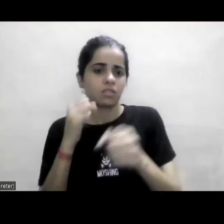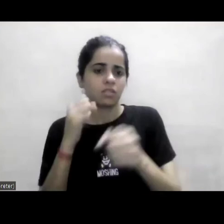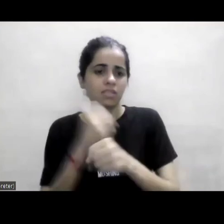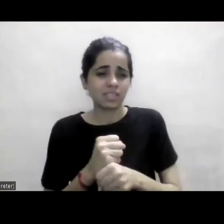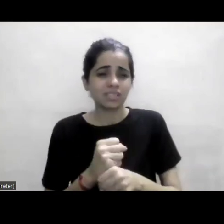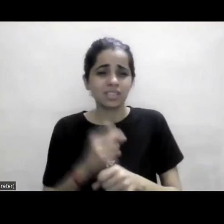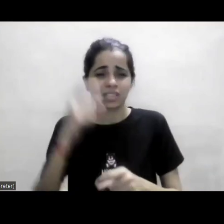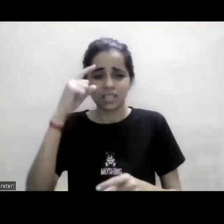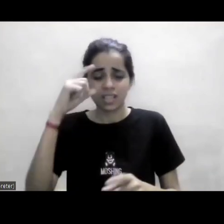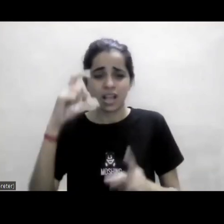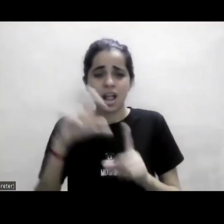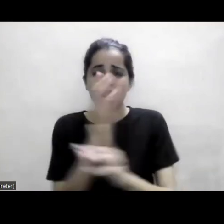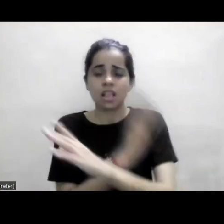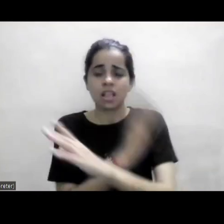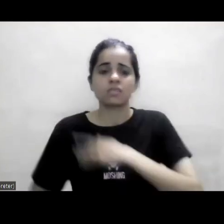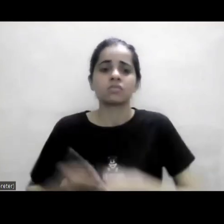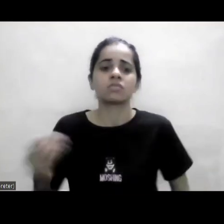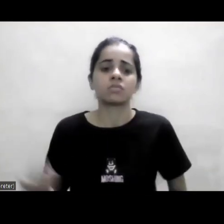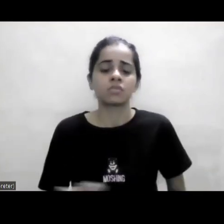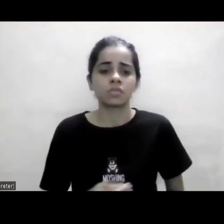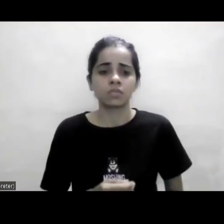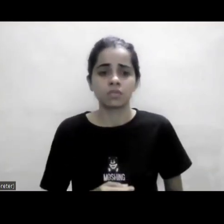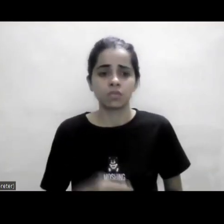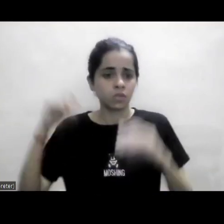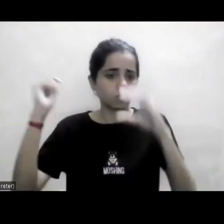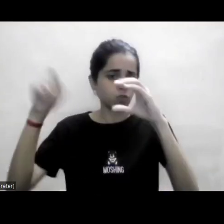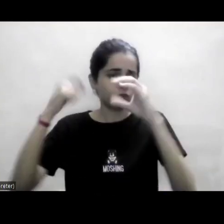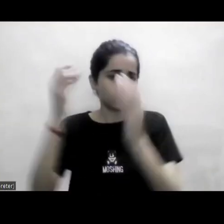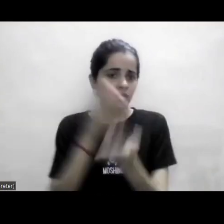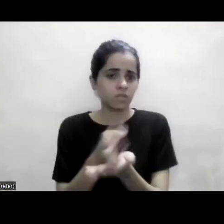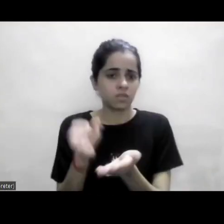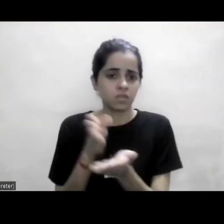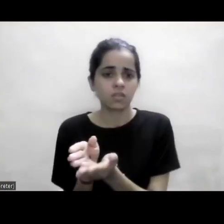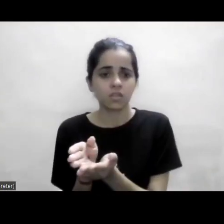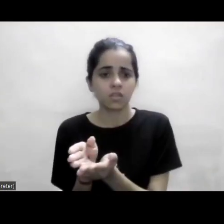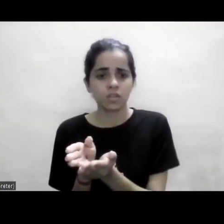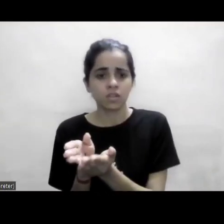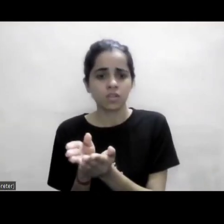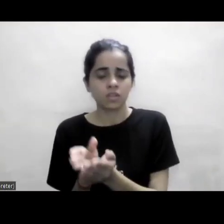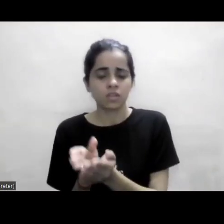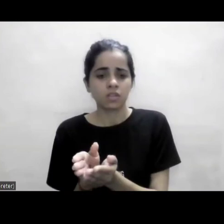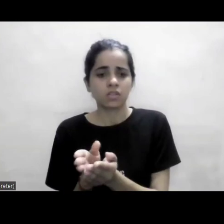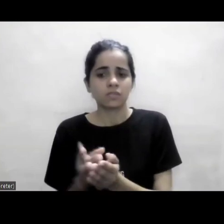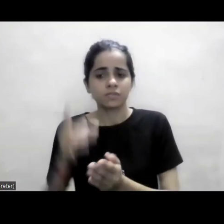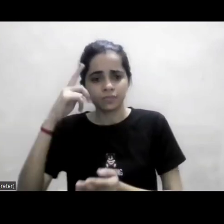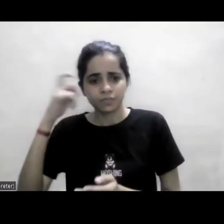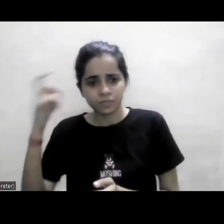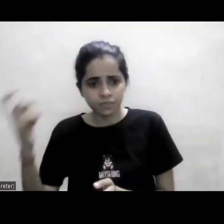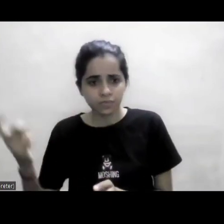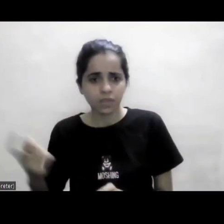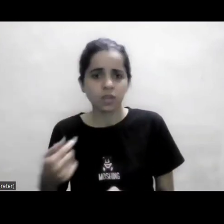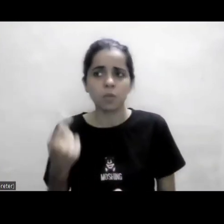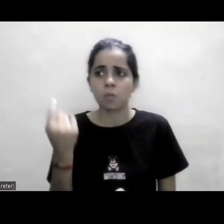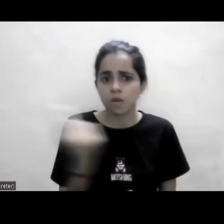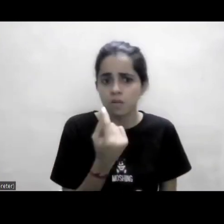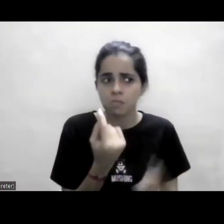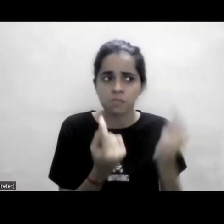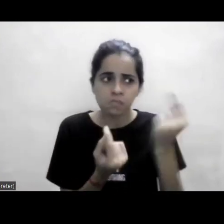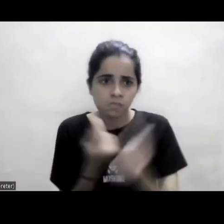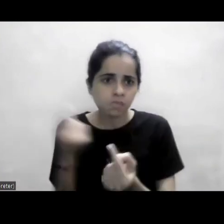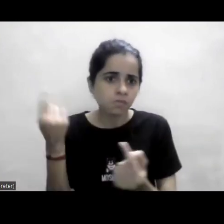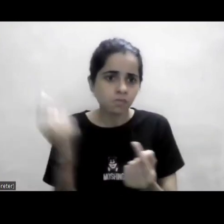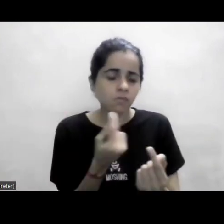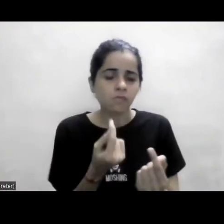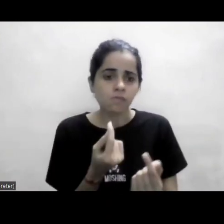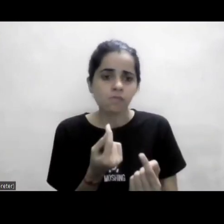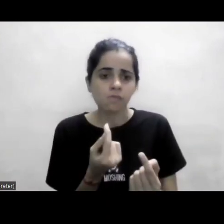clearly. Definitely. And you would see films about many other conflicts that one can list here. You